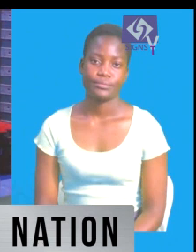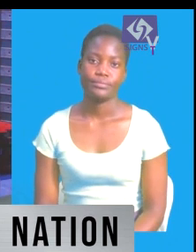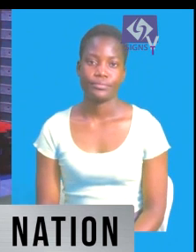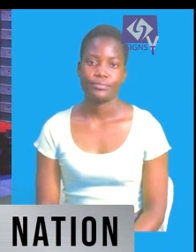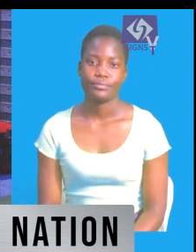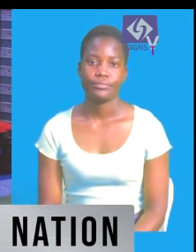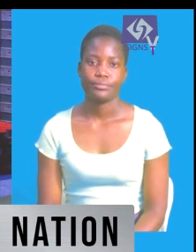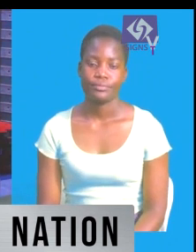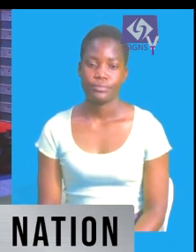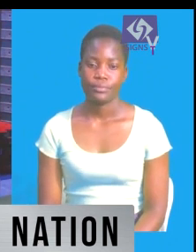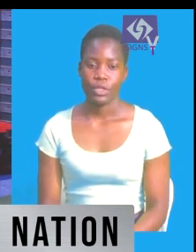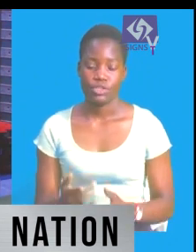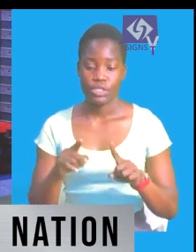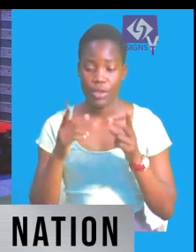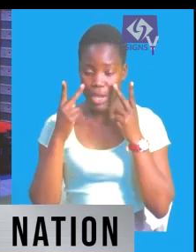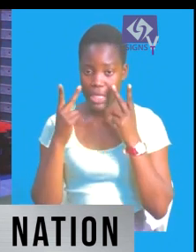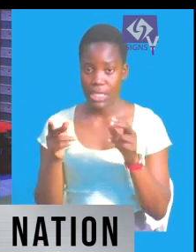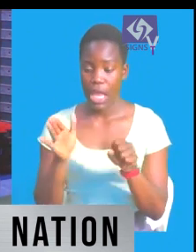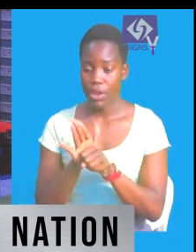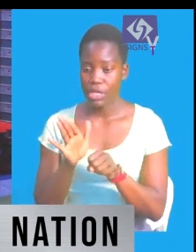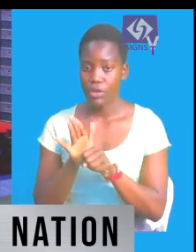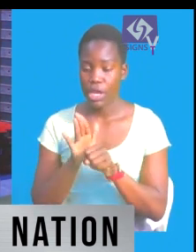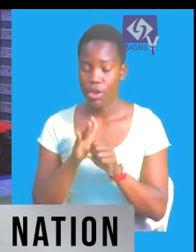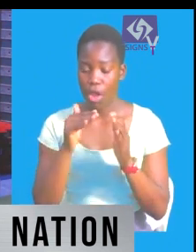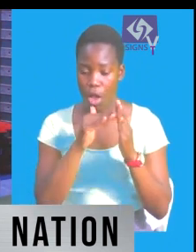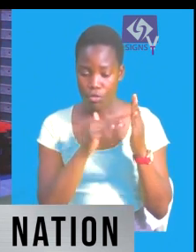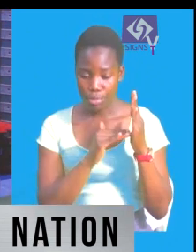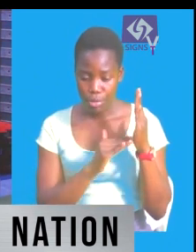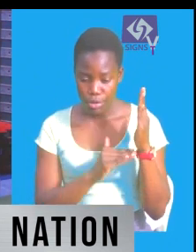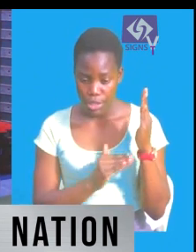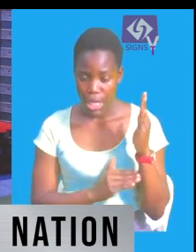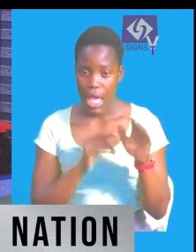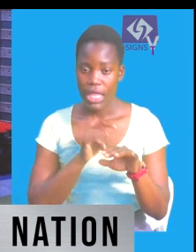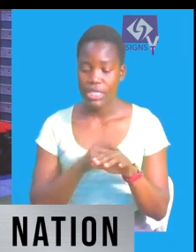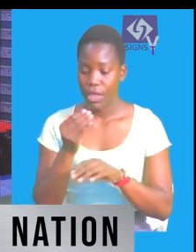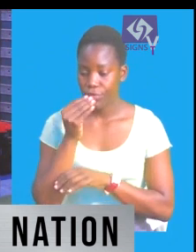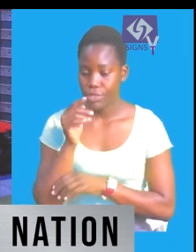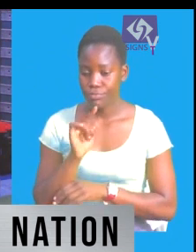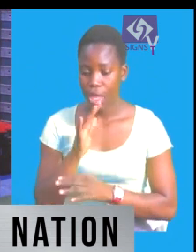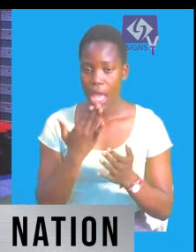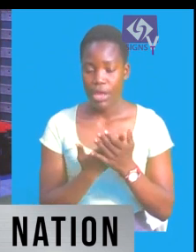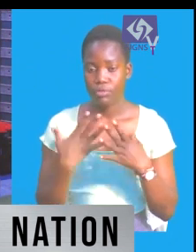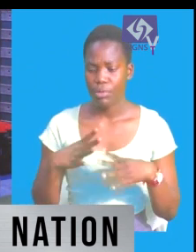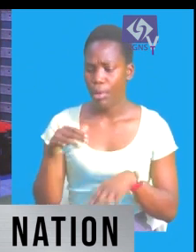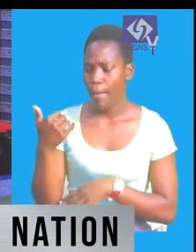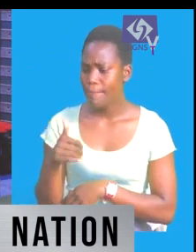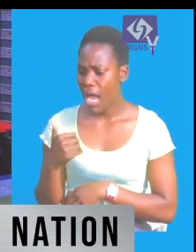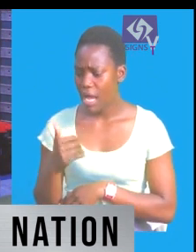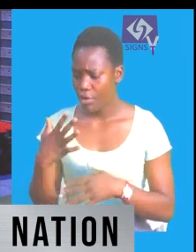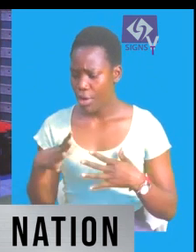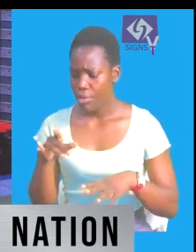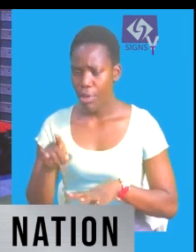Yeah. Are you seeing a lot of protocol? By the time this food reaches people, will they still be